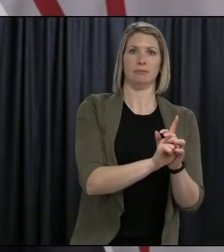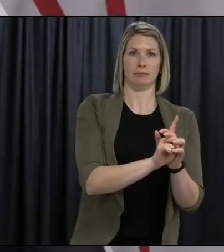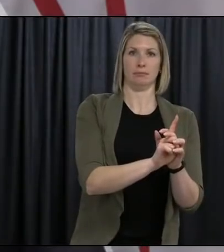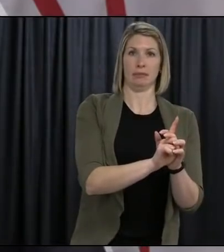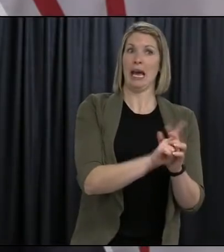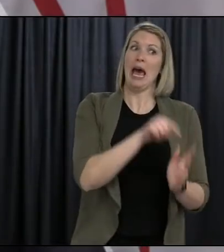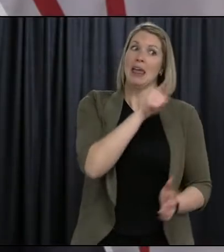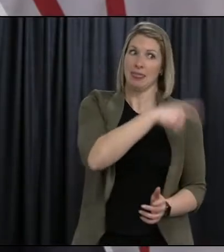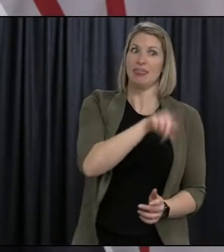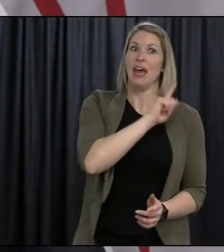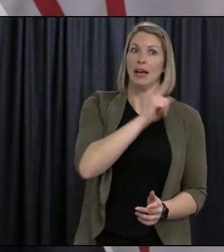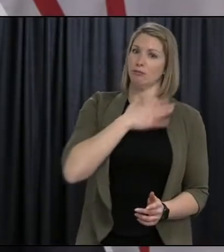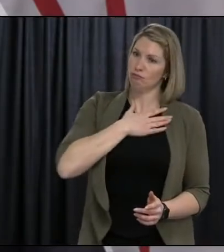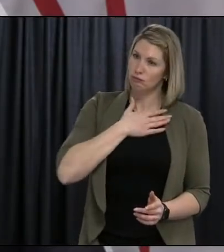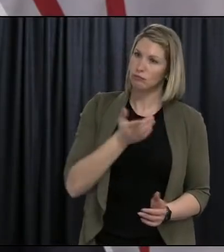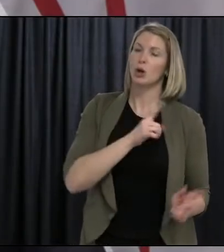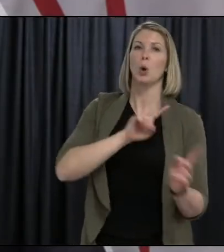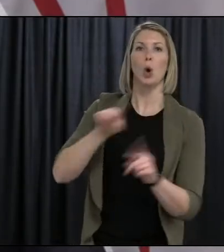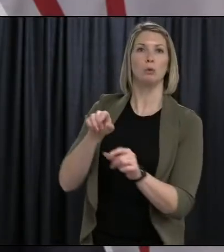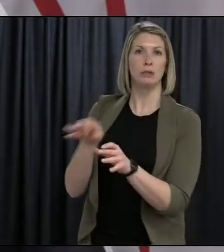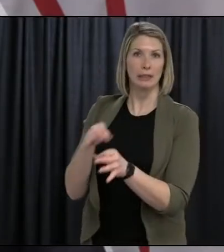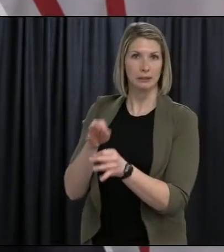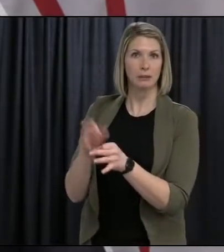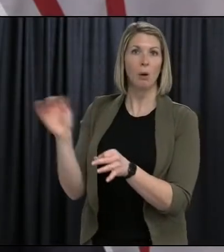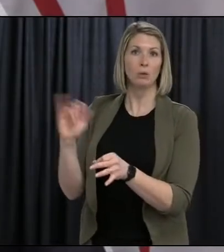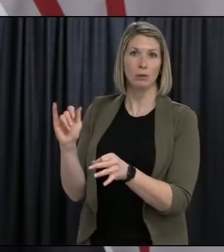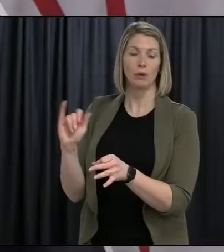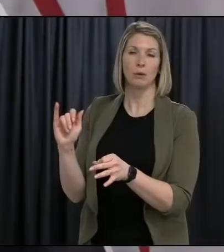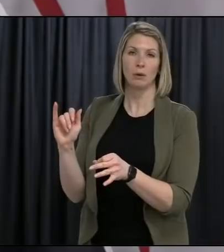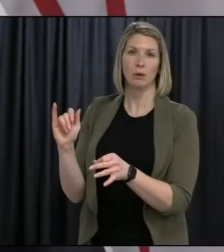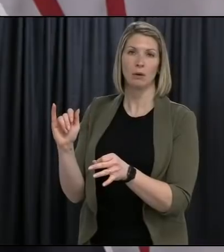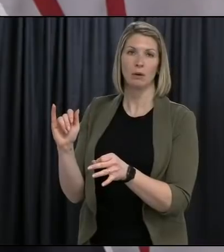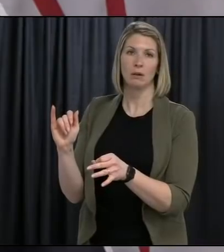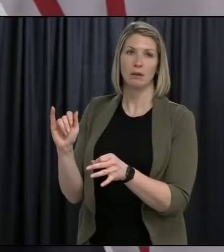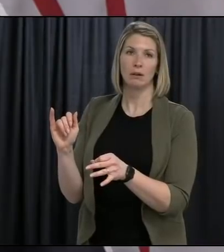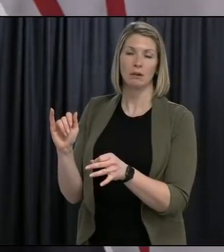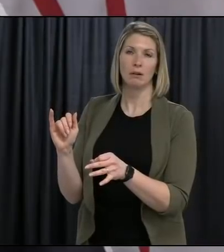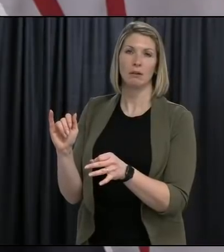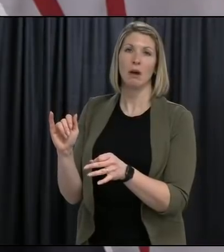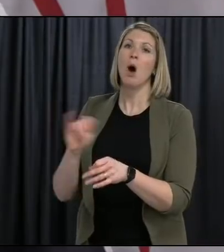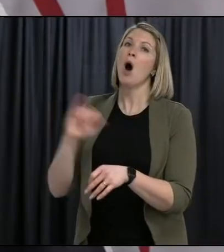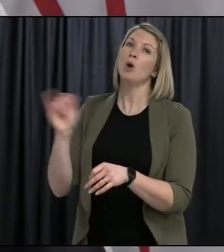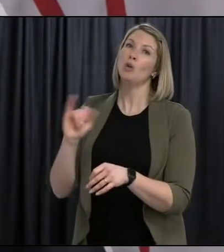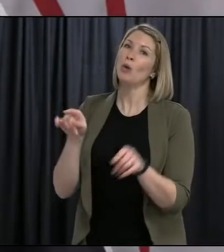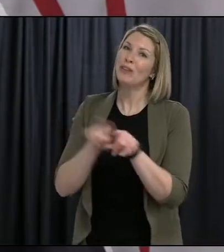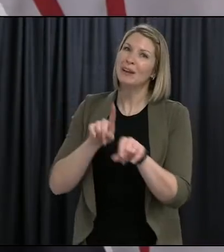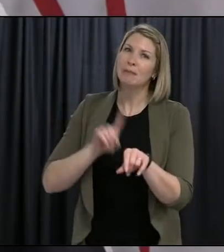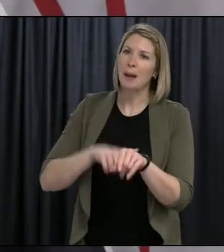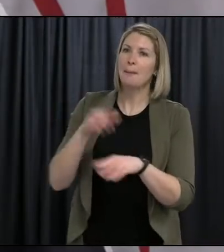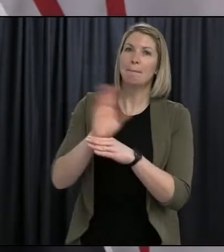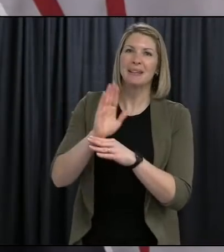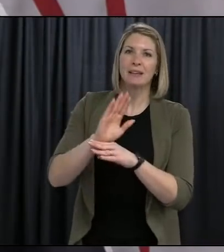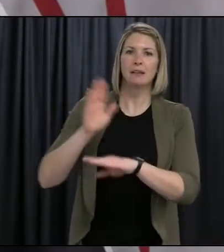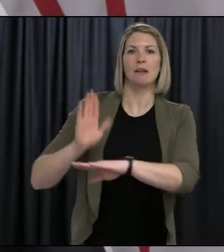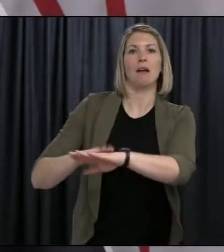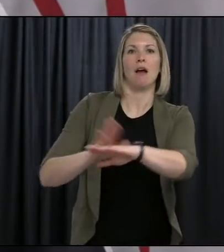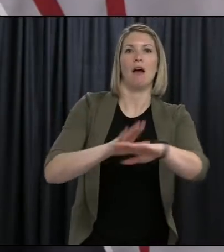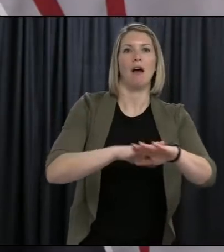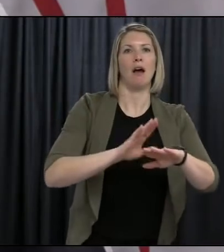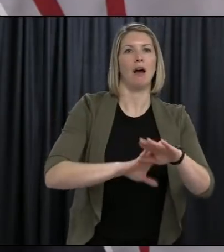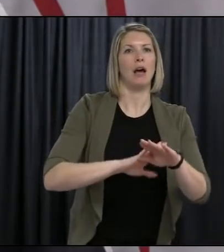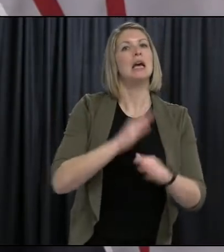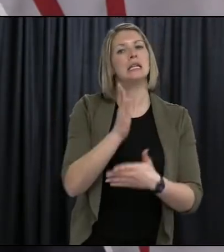well. And we are seeing people still from some advisories. So I think that